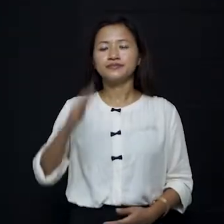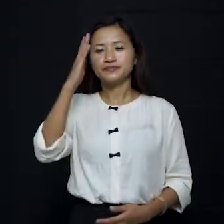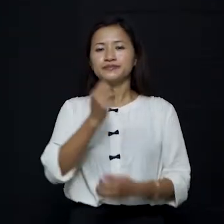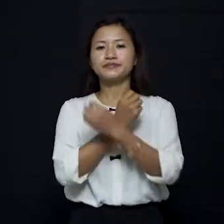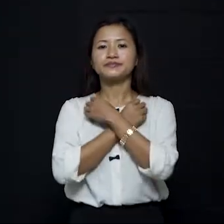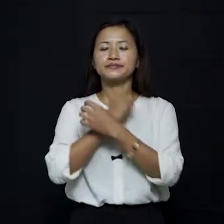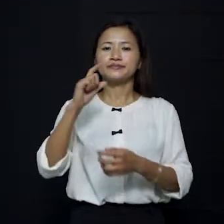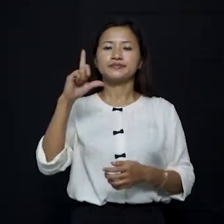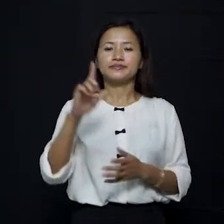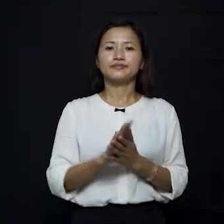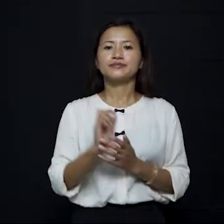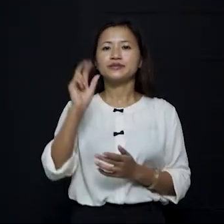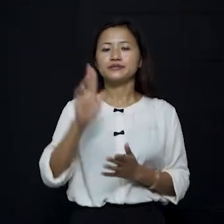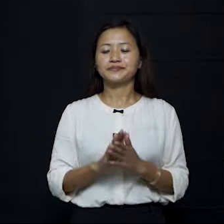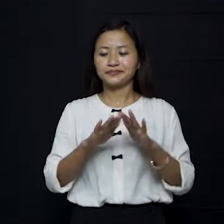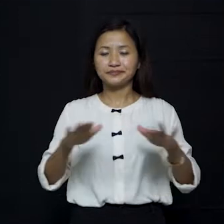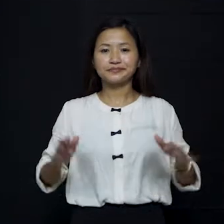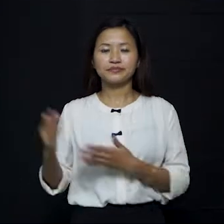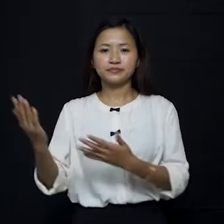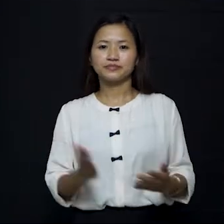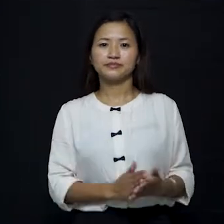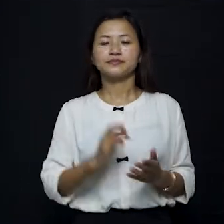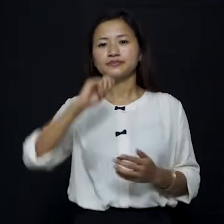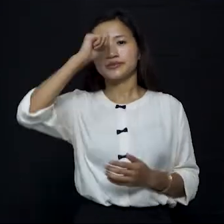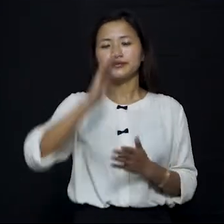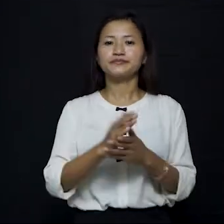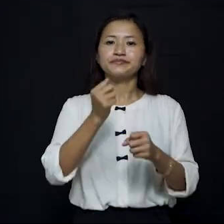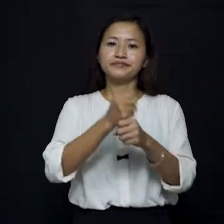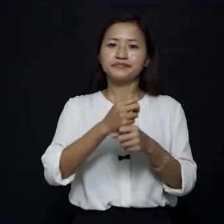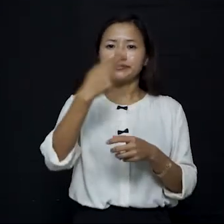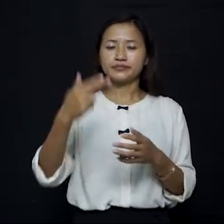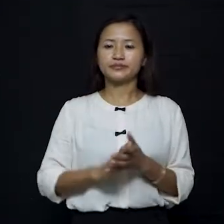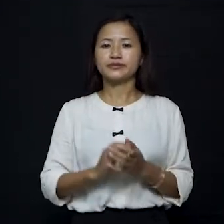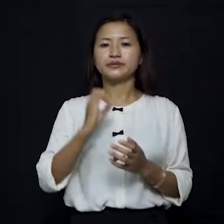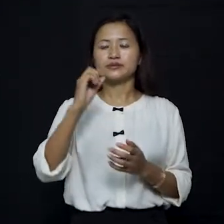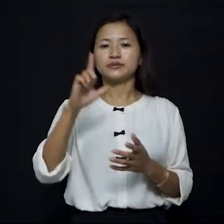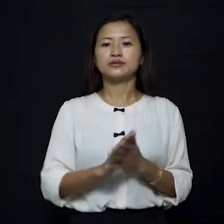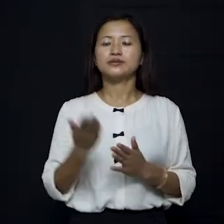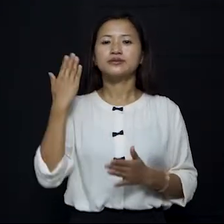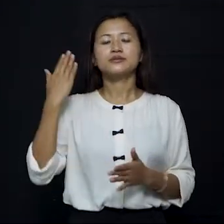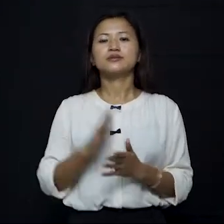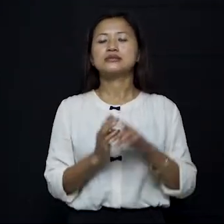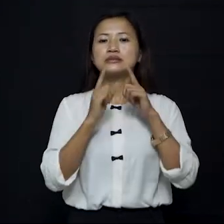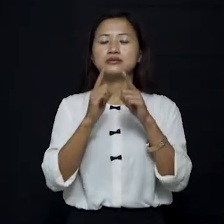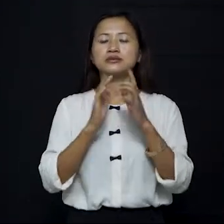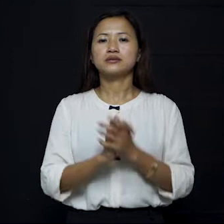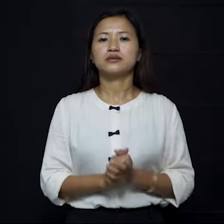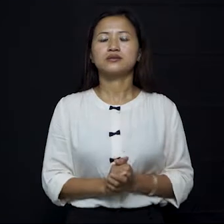Hello my dear class 8 students, welcoming you all back to our English grammar class. In the previous class we have